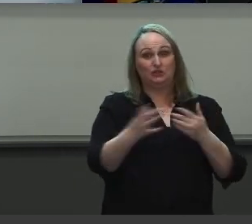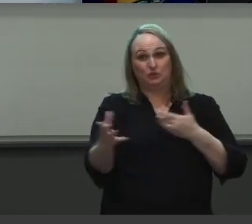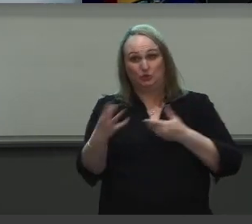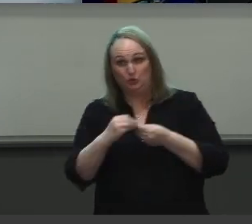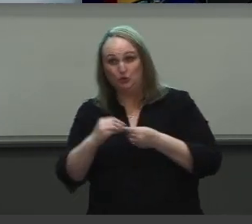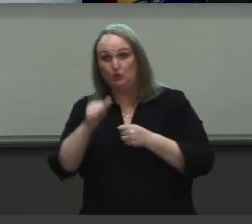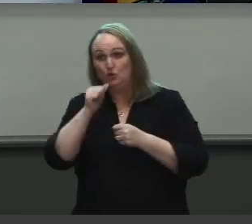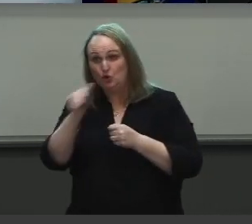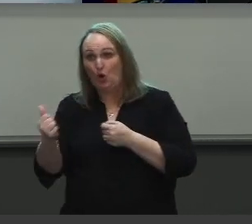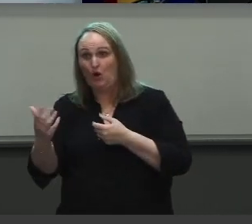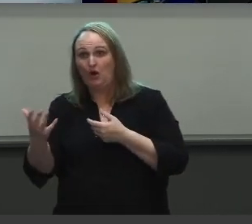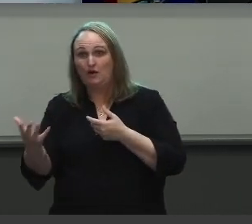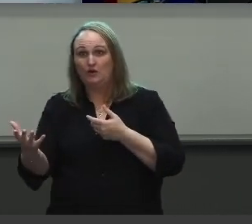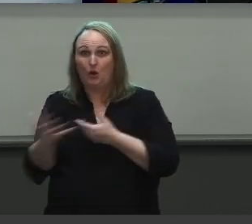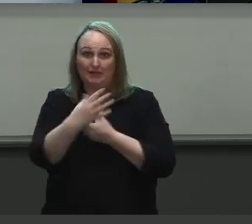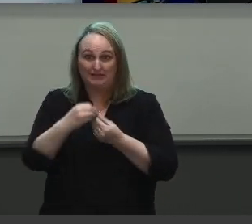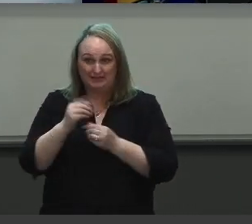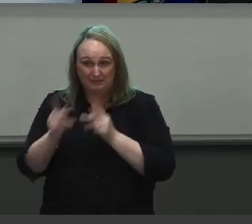asking?